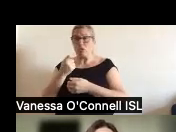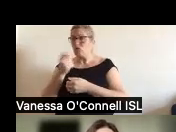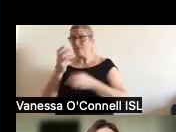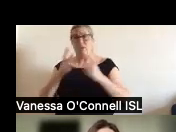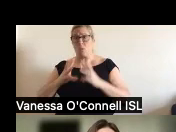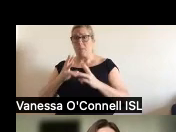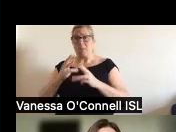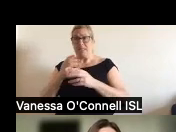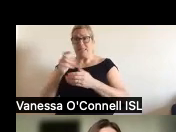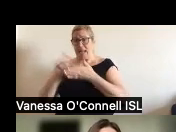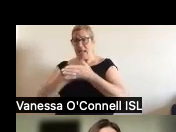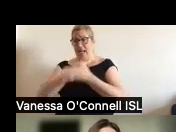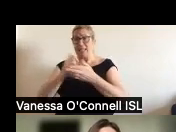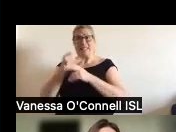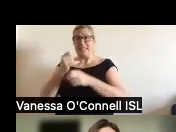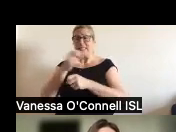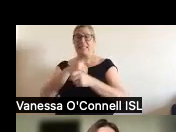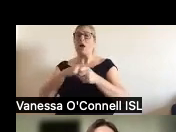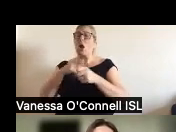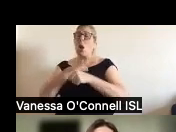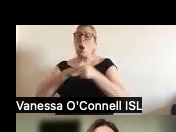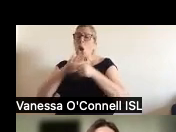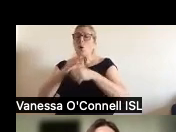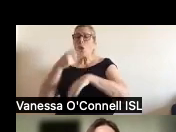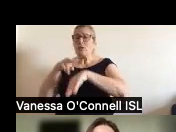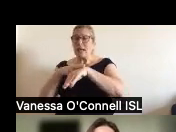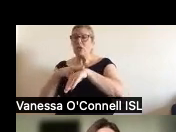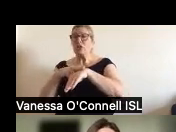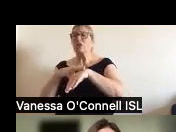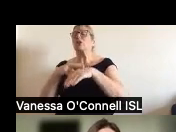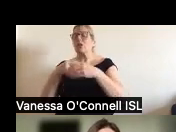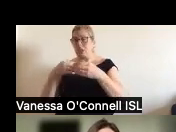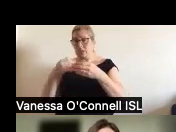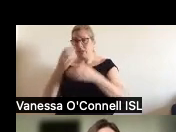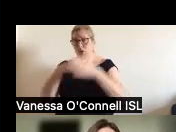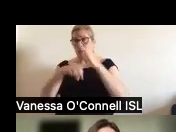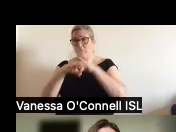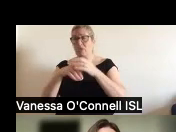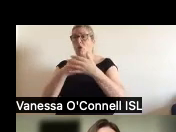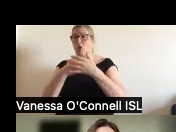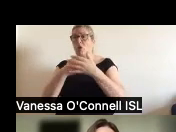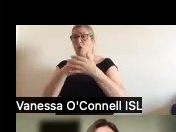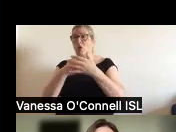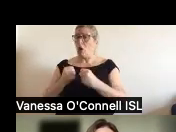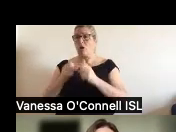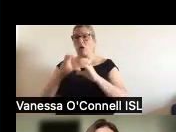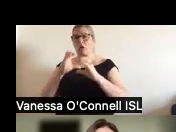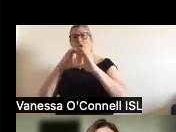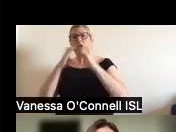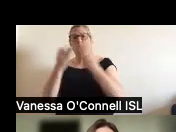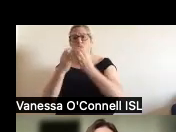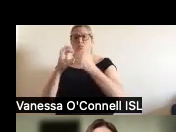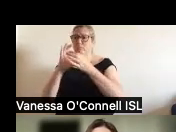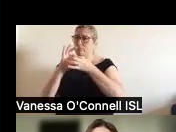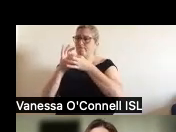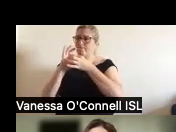elected to our local or national government, despite there being strong participation in community leadership. In 1982, when Nan